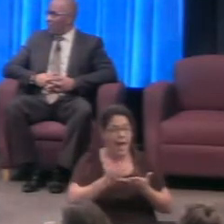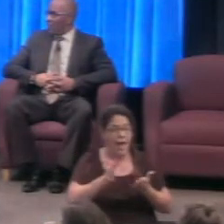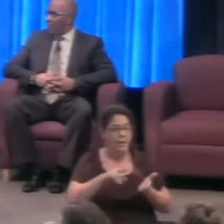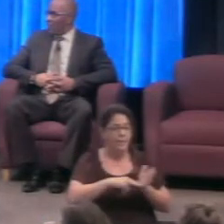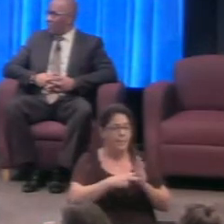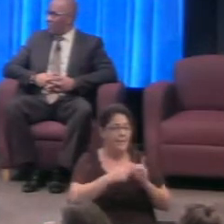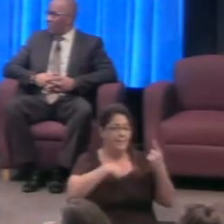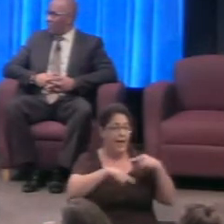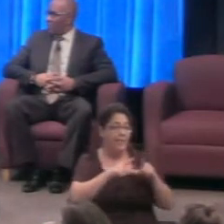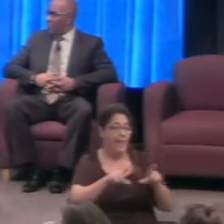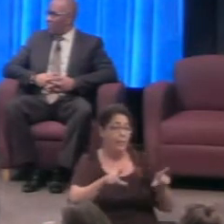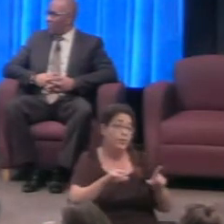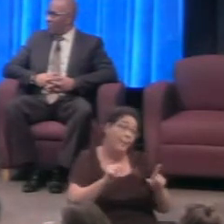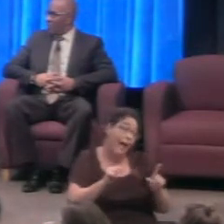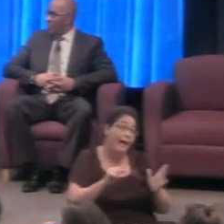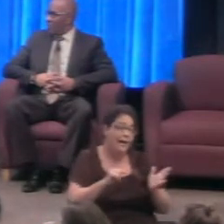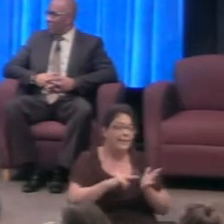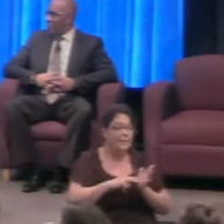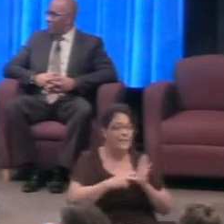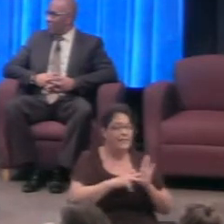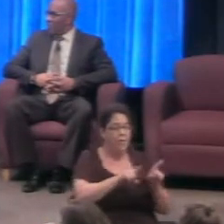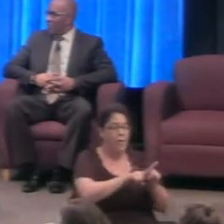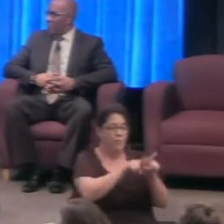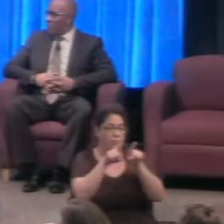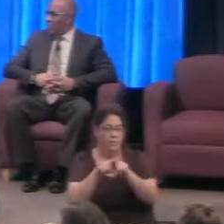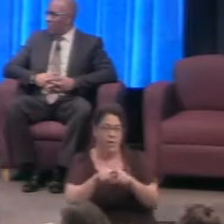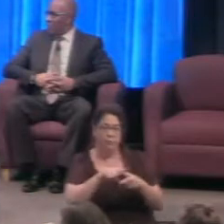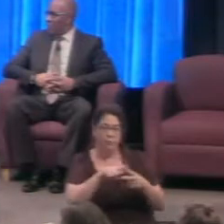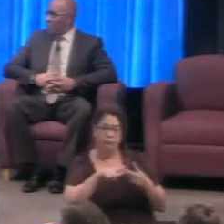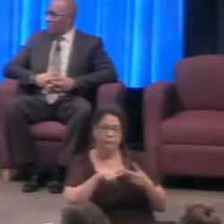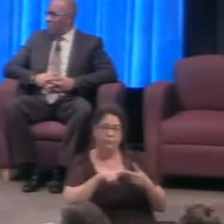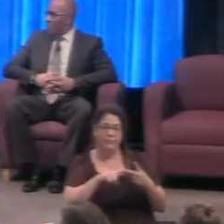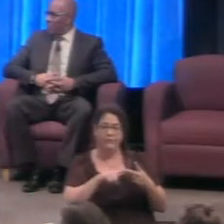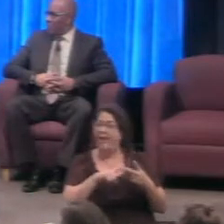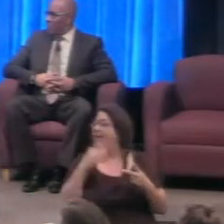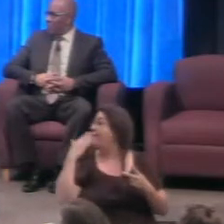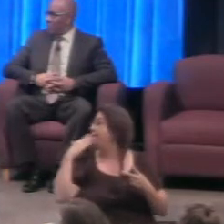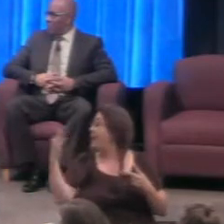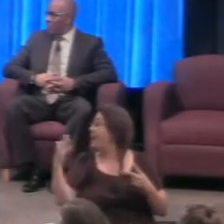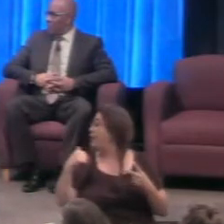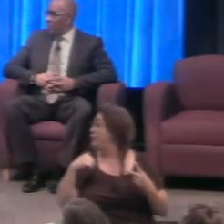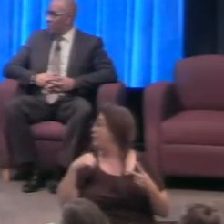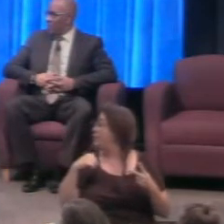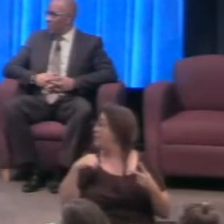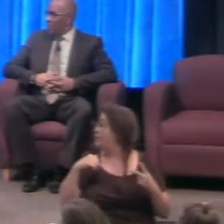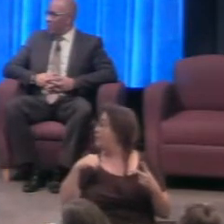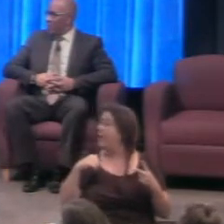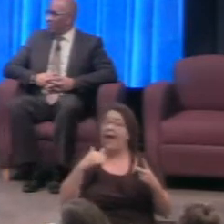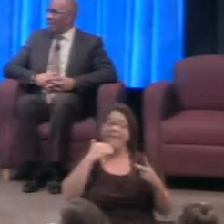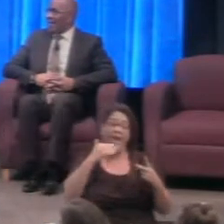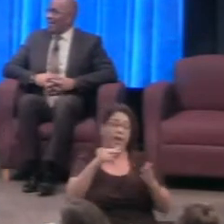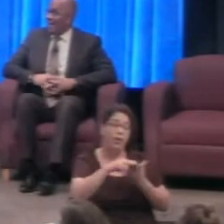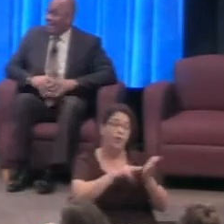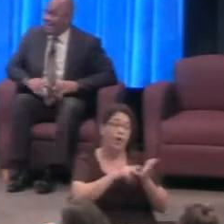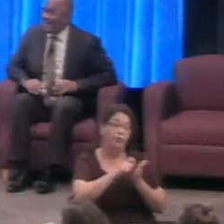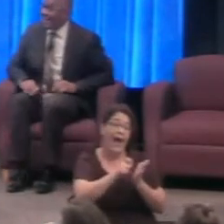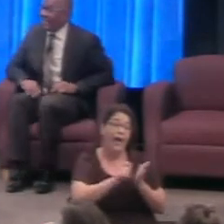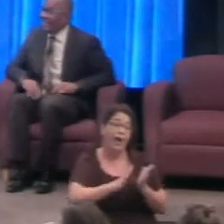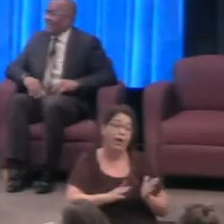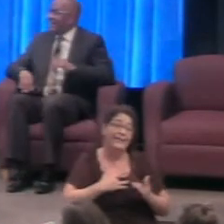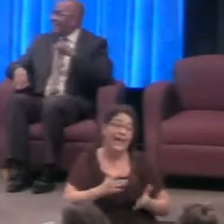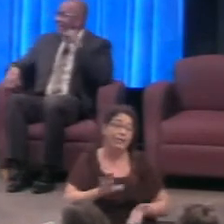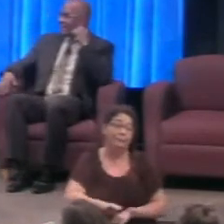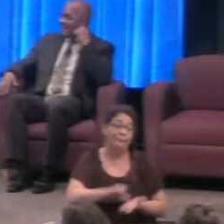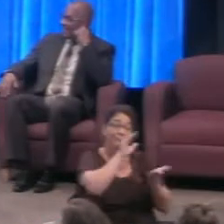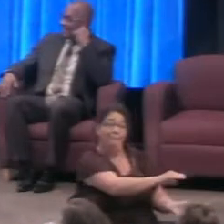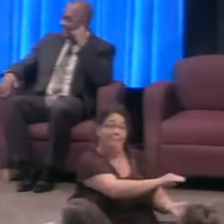sign language. But I also know that you are an avid thank you writer. So, right? So now she has a